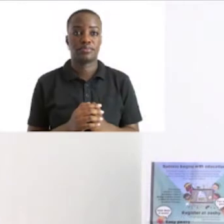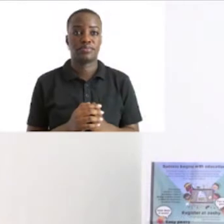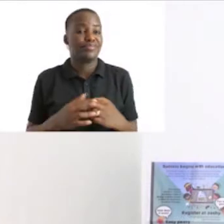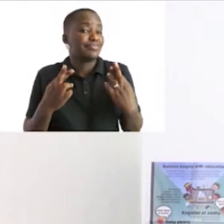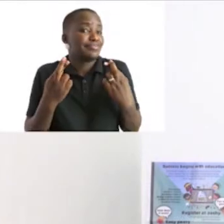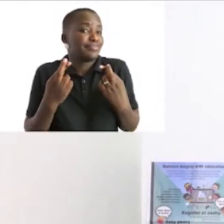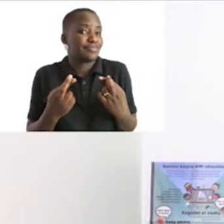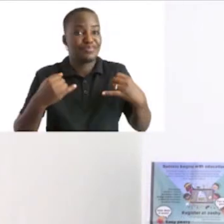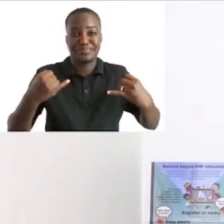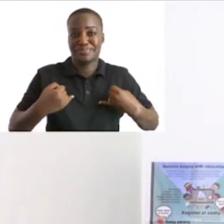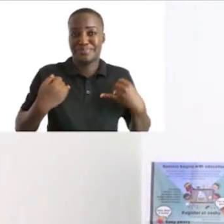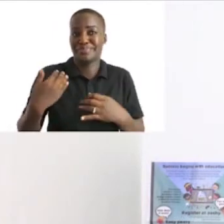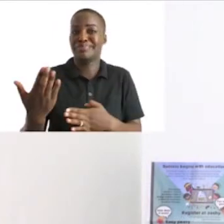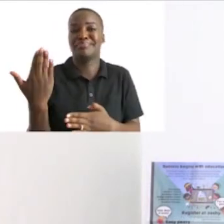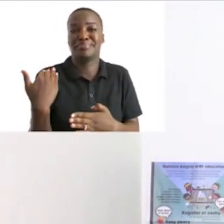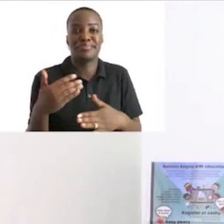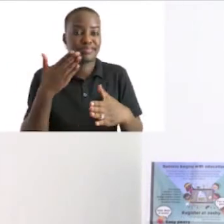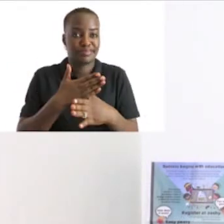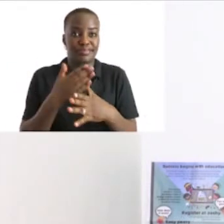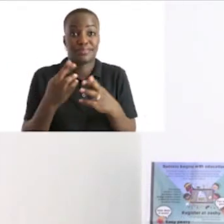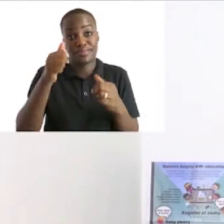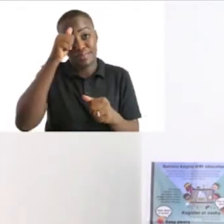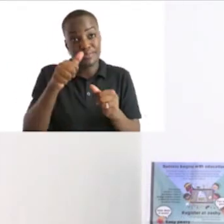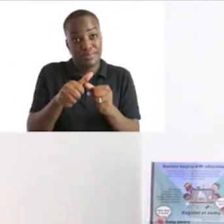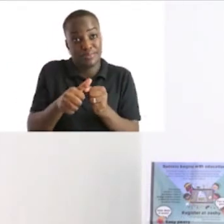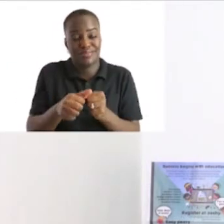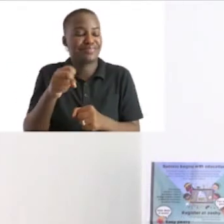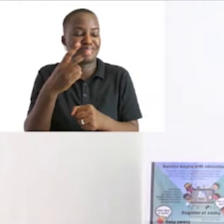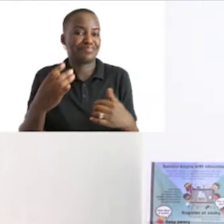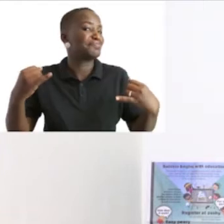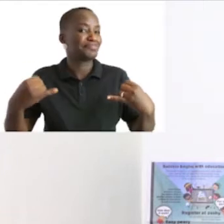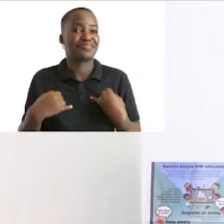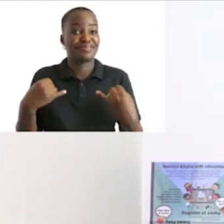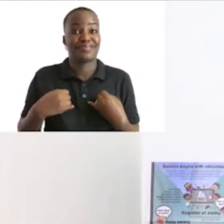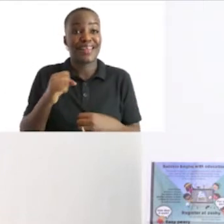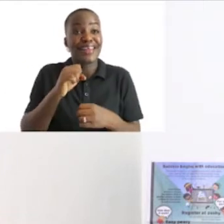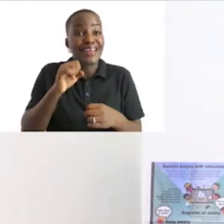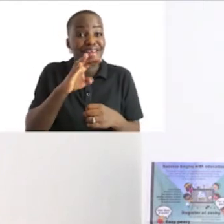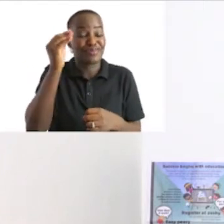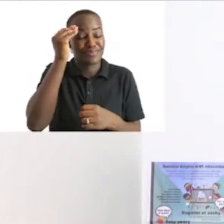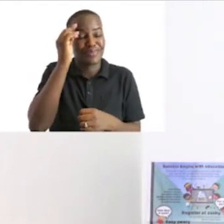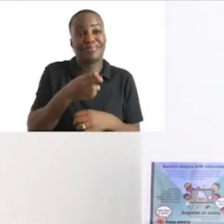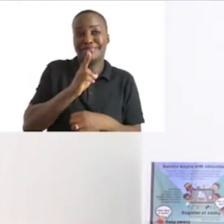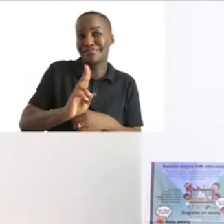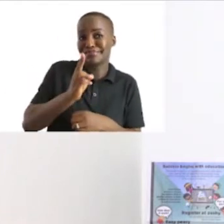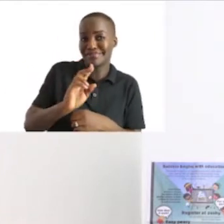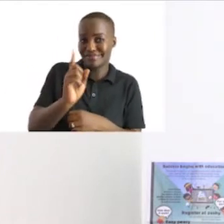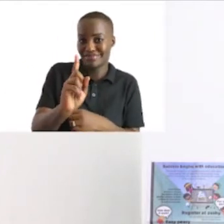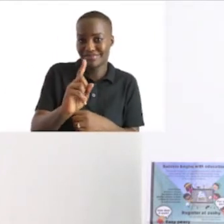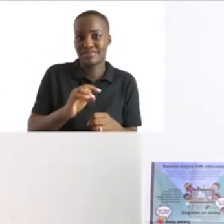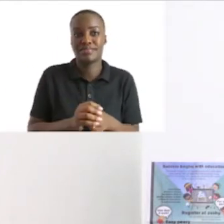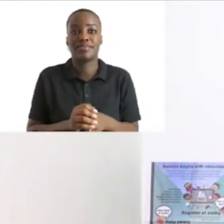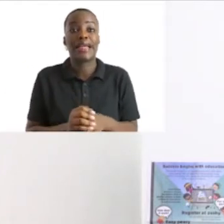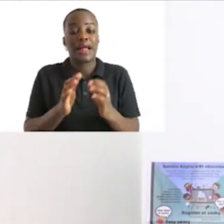I hope you enjoyed your maths activity. Remember, counting can be fun, especially if you know the answers. Let us now turn